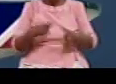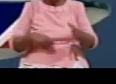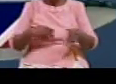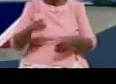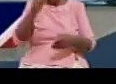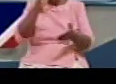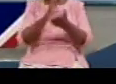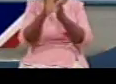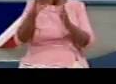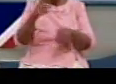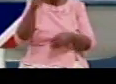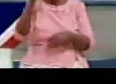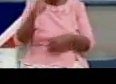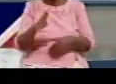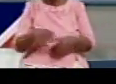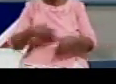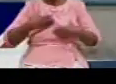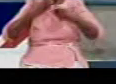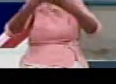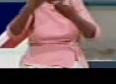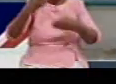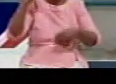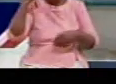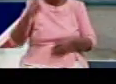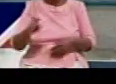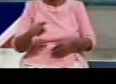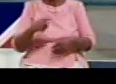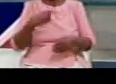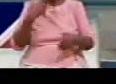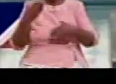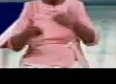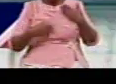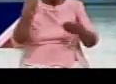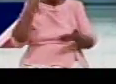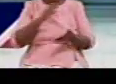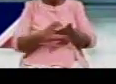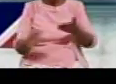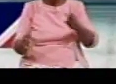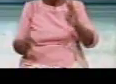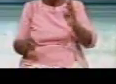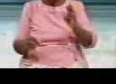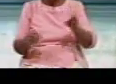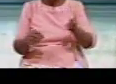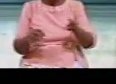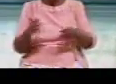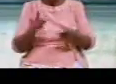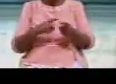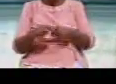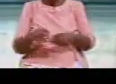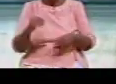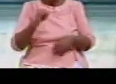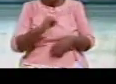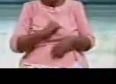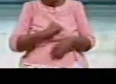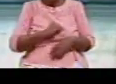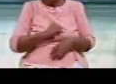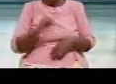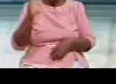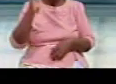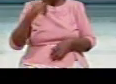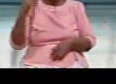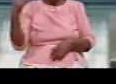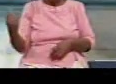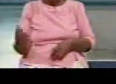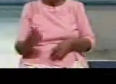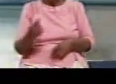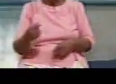then in verse 16, look at verse 16, it says, I will also clothe a priest with salvation, and